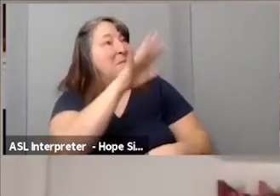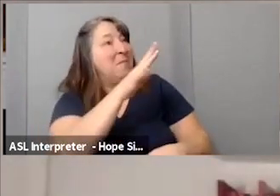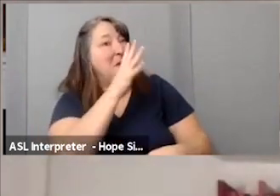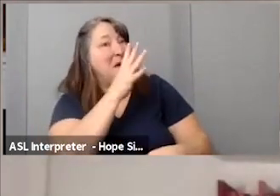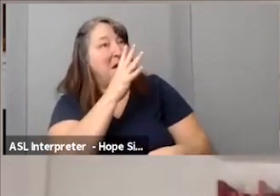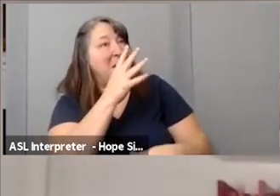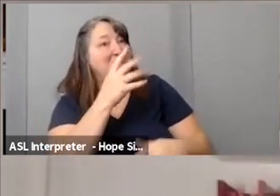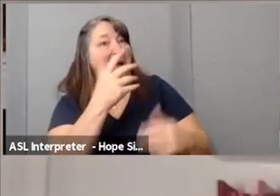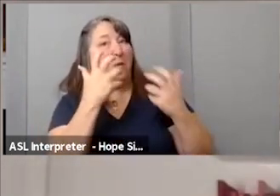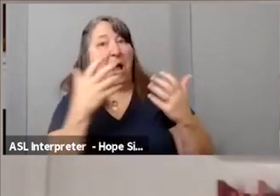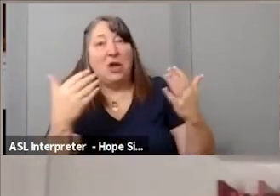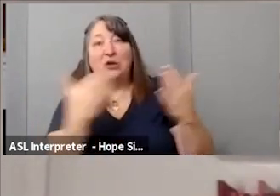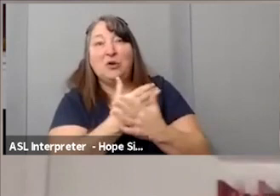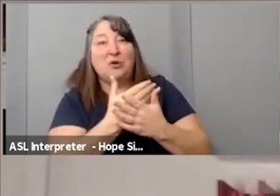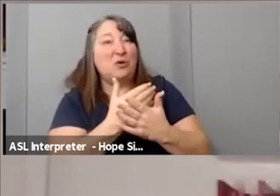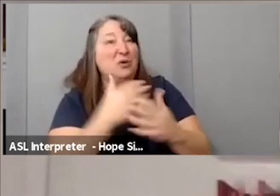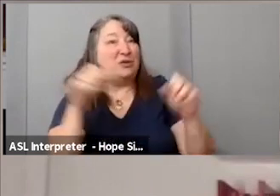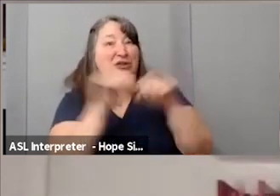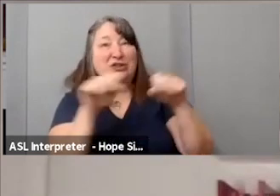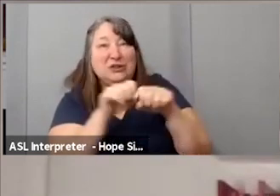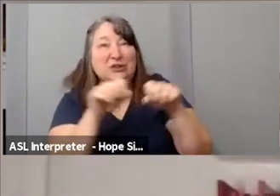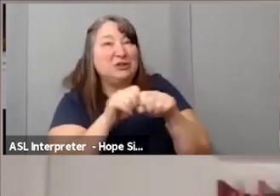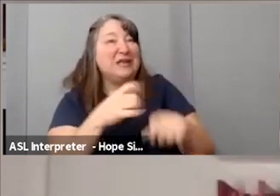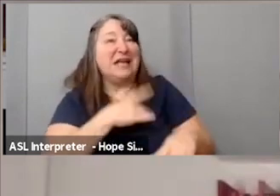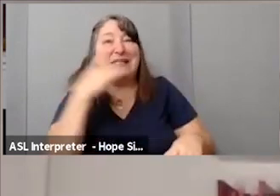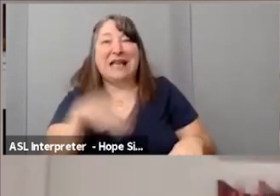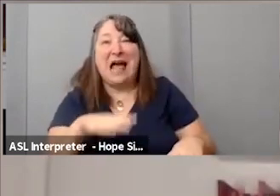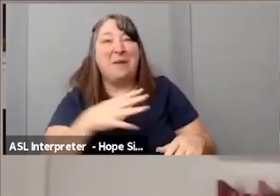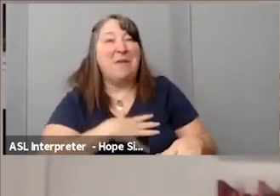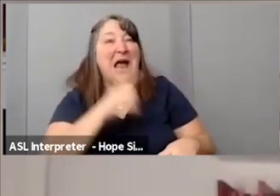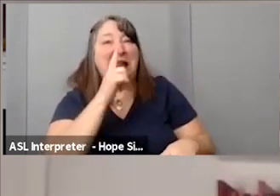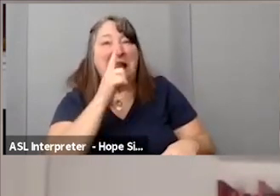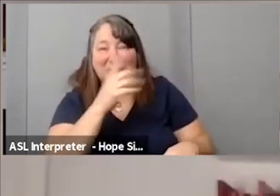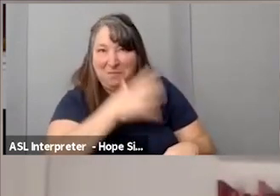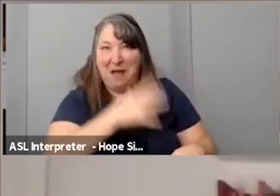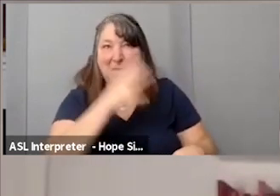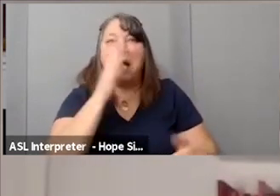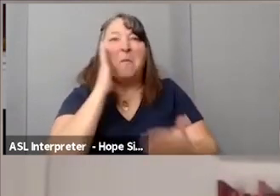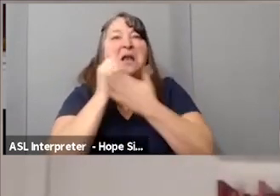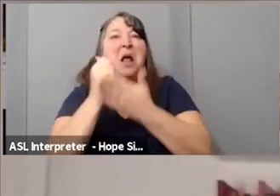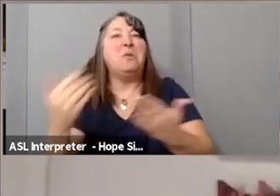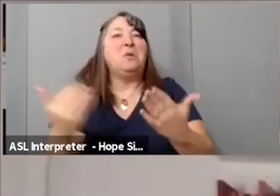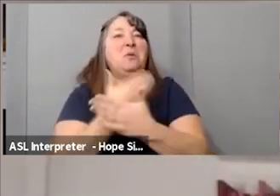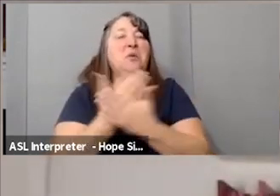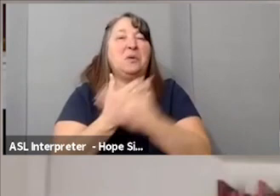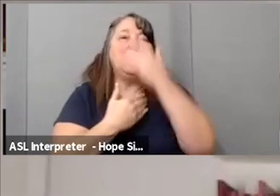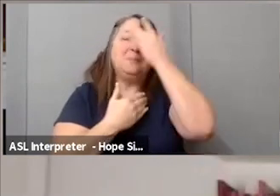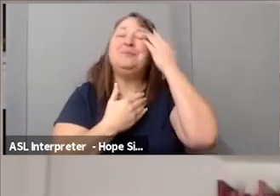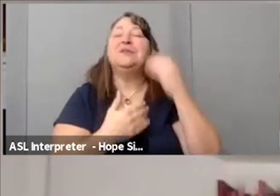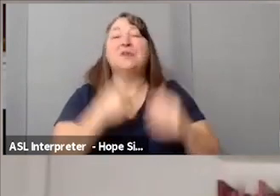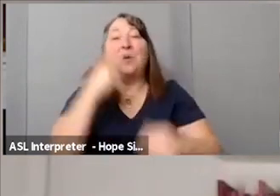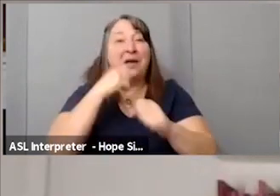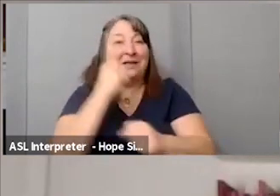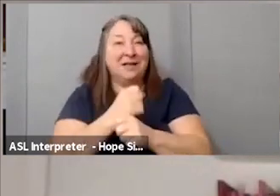we could find, you know, a new option. I'd always had that kind of voice from her. But one of the few and final years that I was working with her on camp